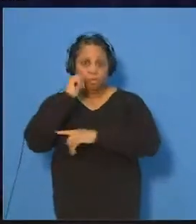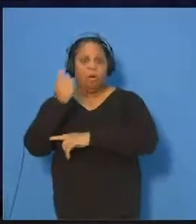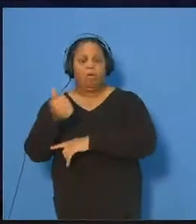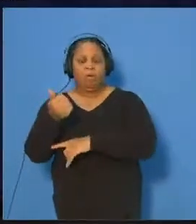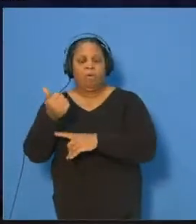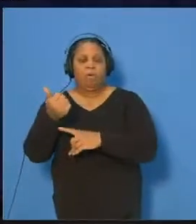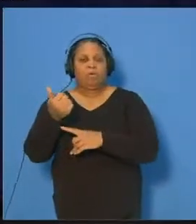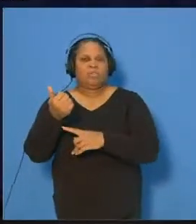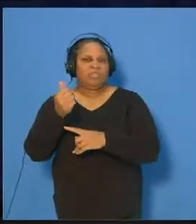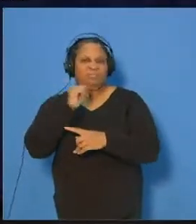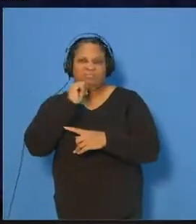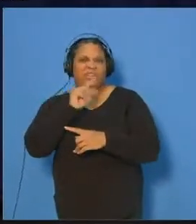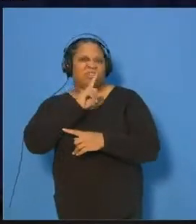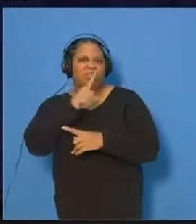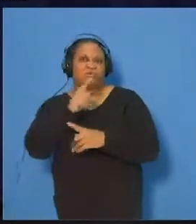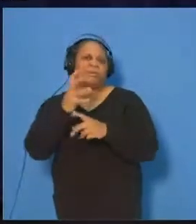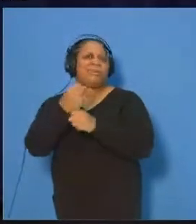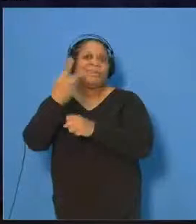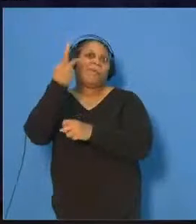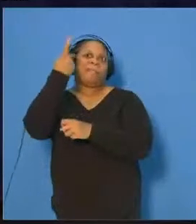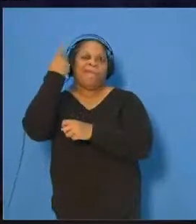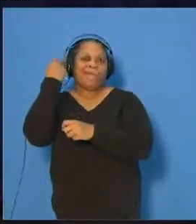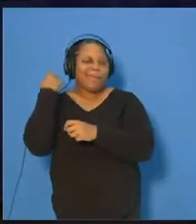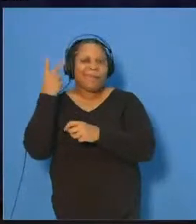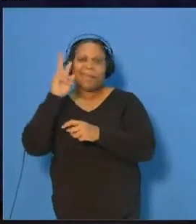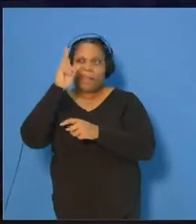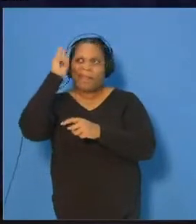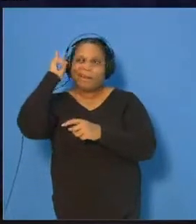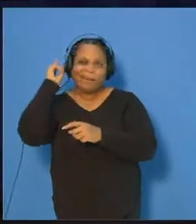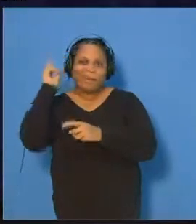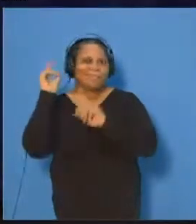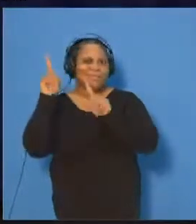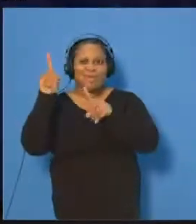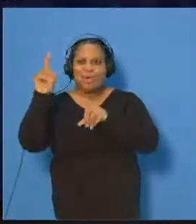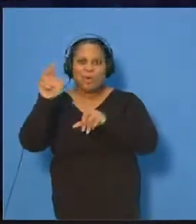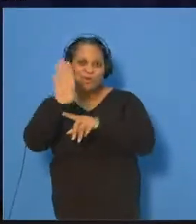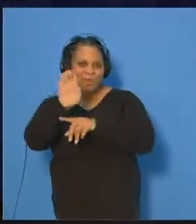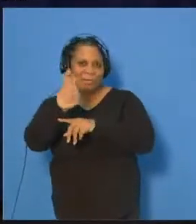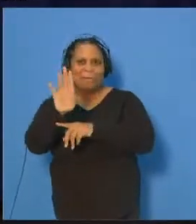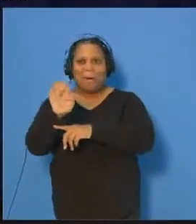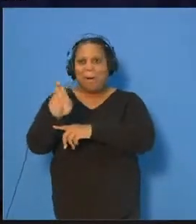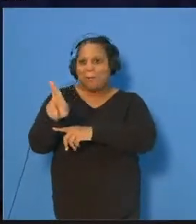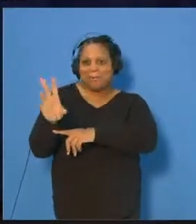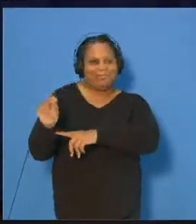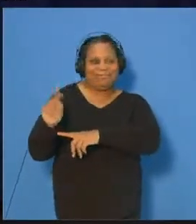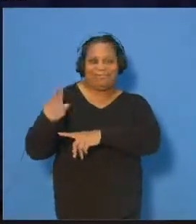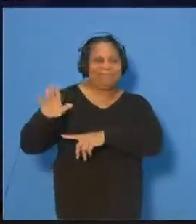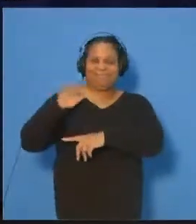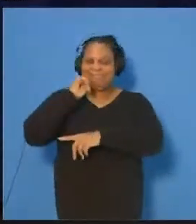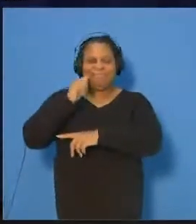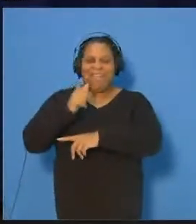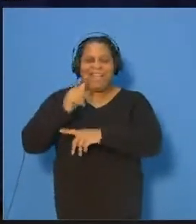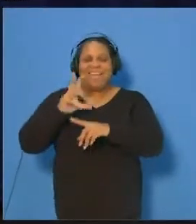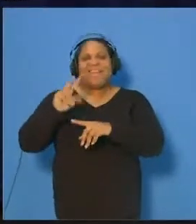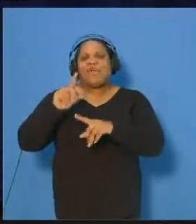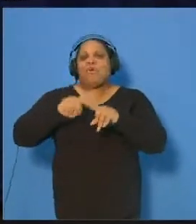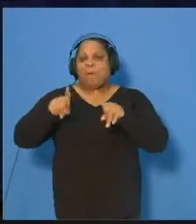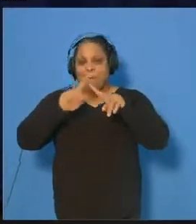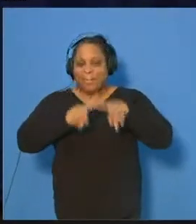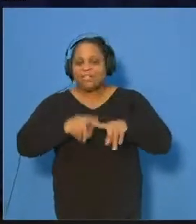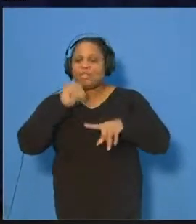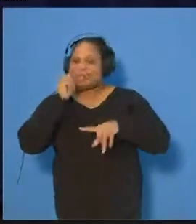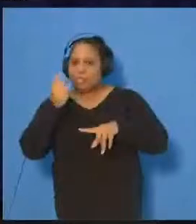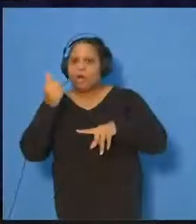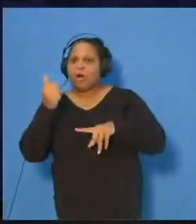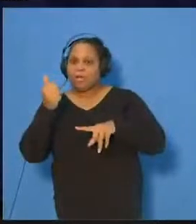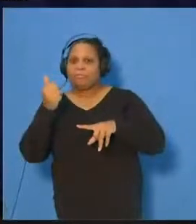able to, I don't know, get my haircut on Saturday. I don't think that we're looking that far. But we'll make those decisions tomorrow based upon the evidence that shows.